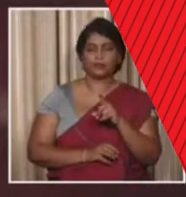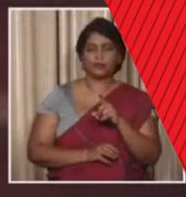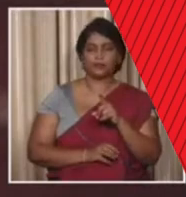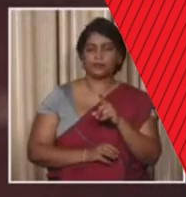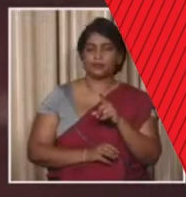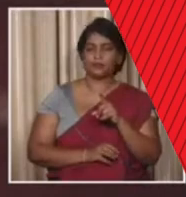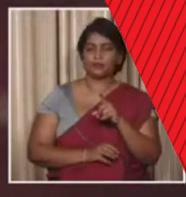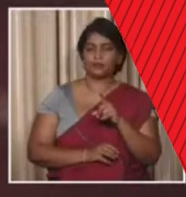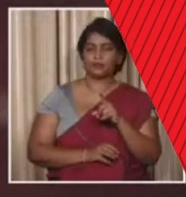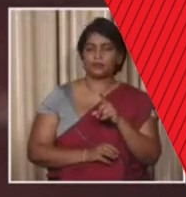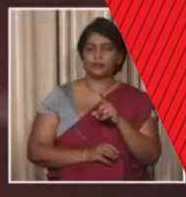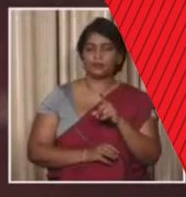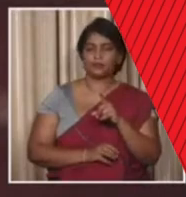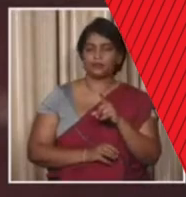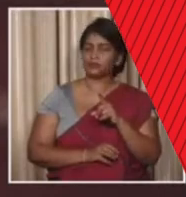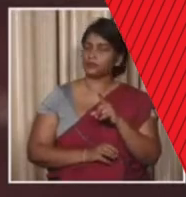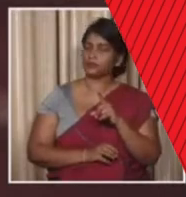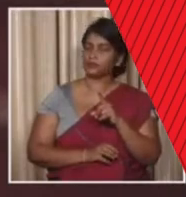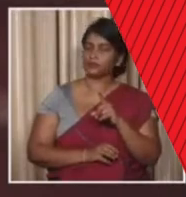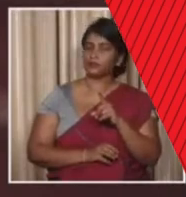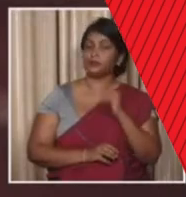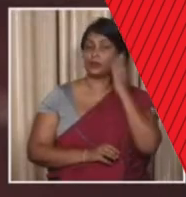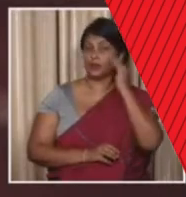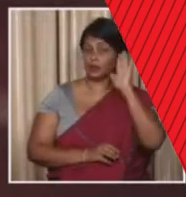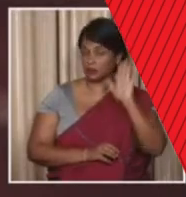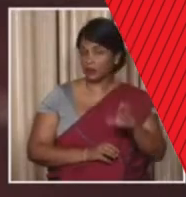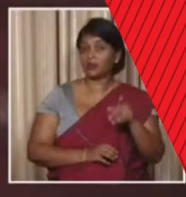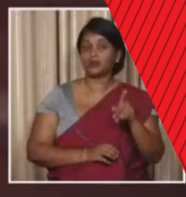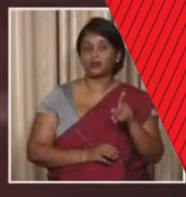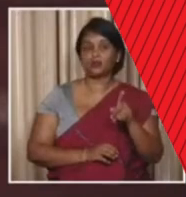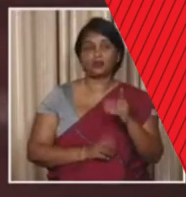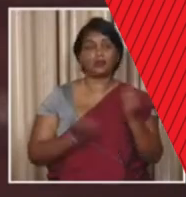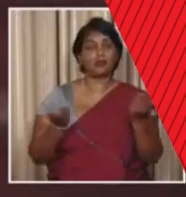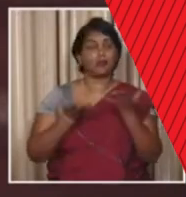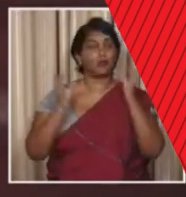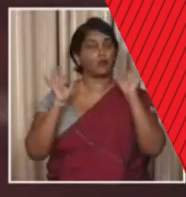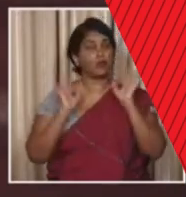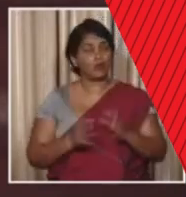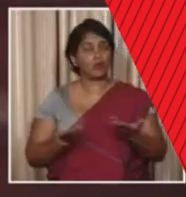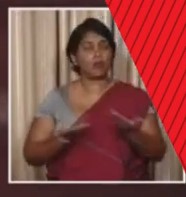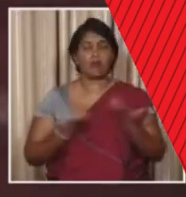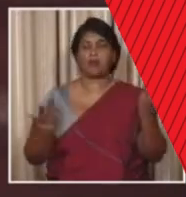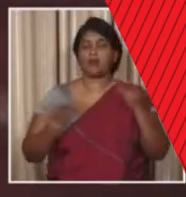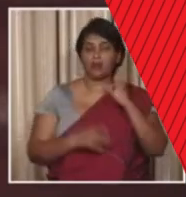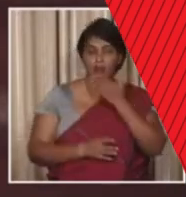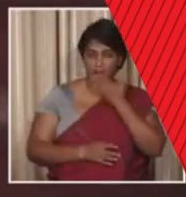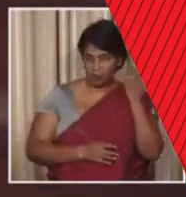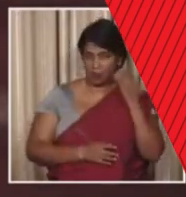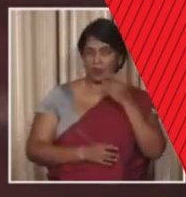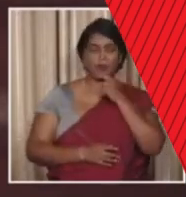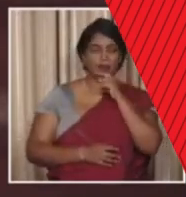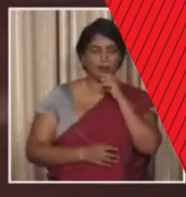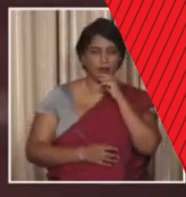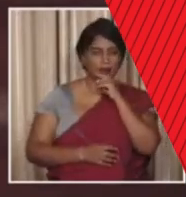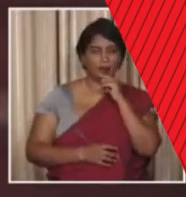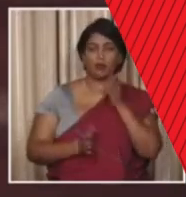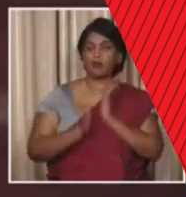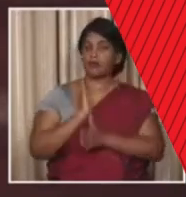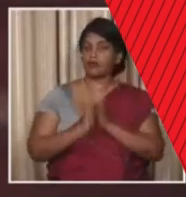the women can be barren because of the Brescia Devia. Women can be barren from the Kotturudi